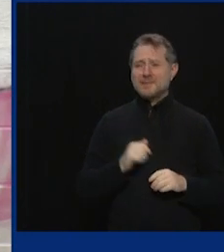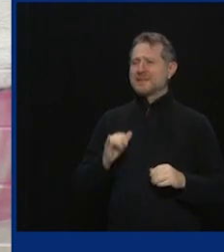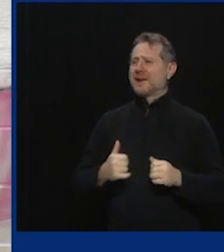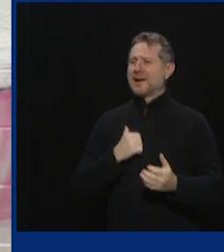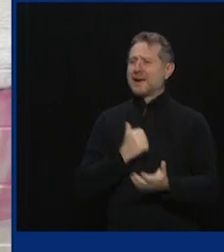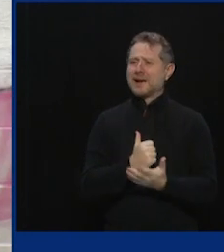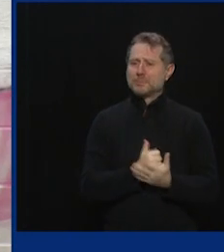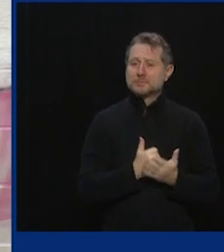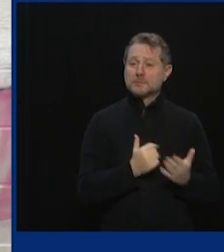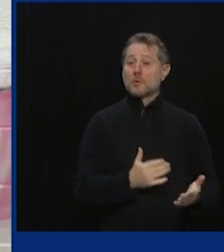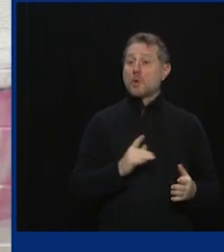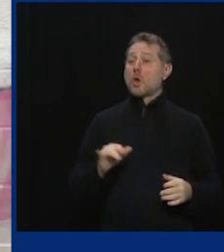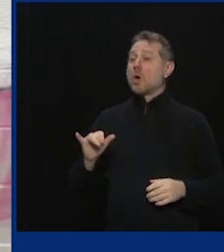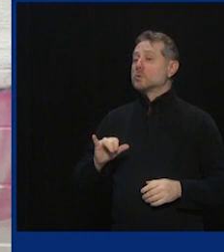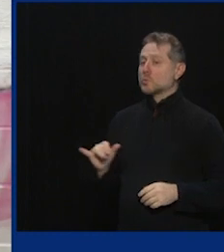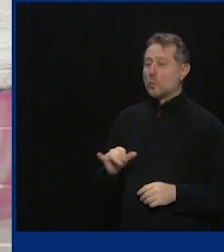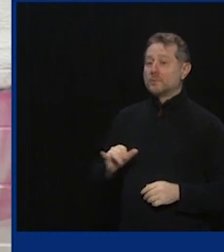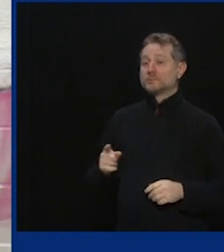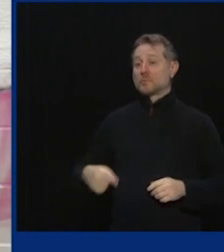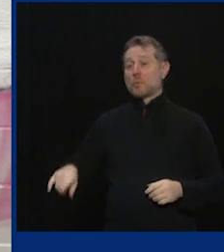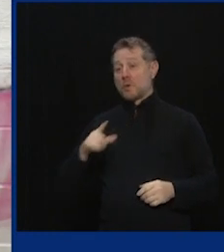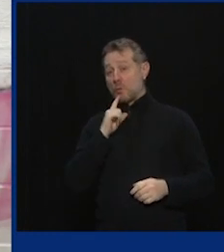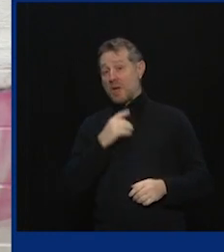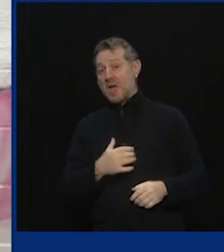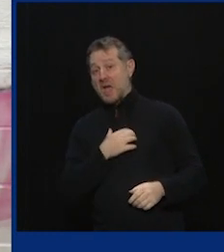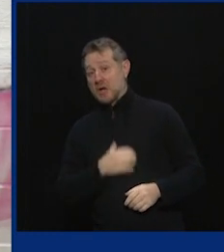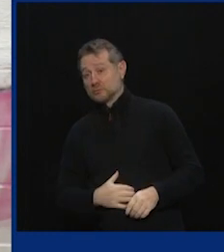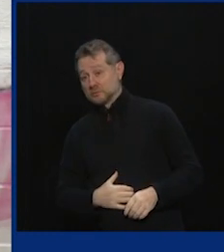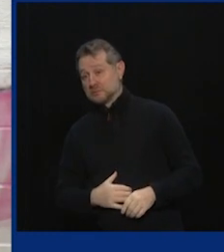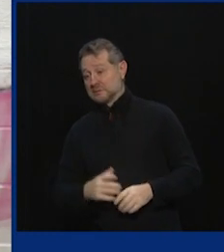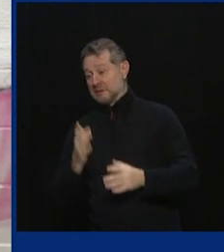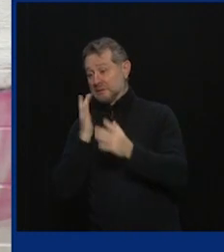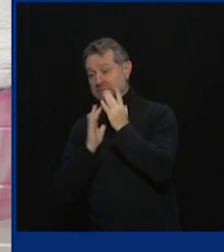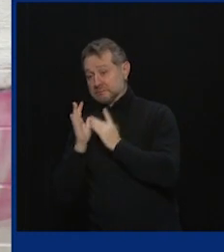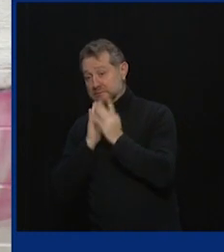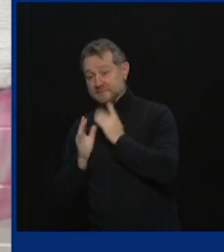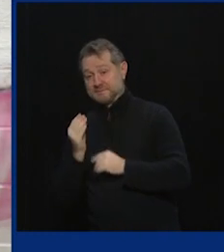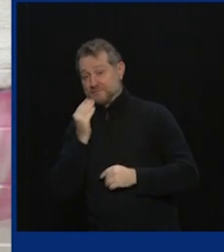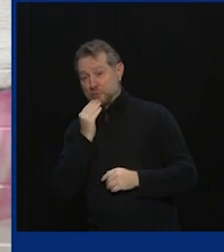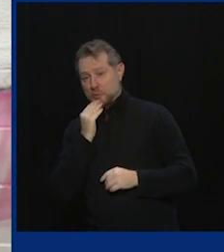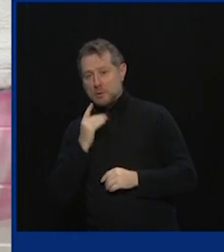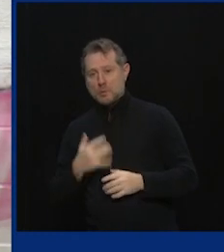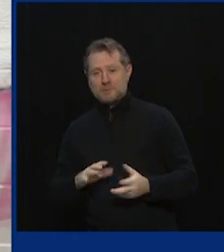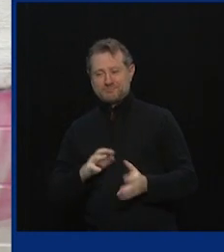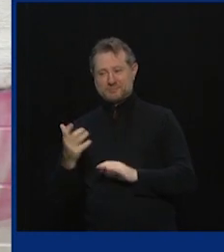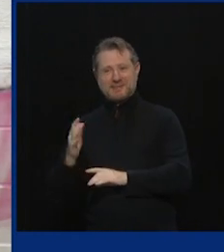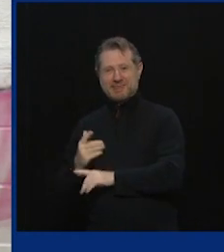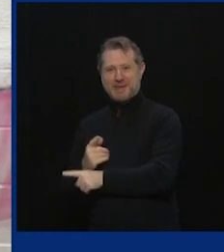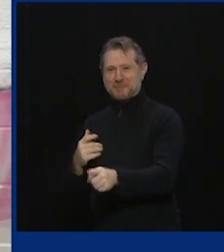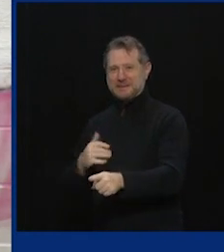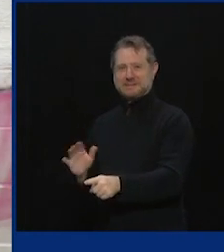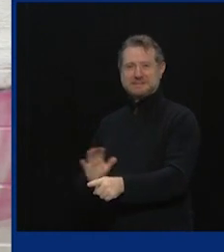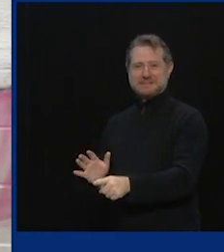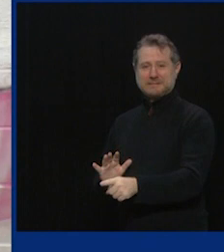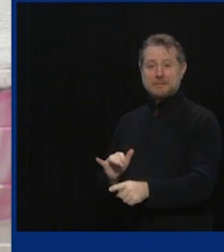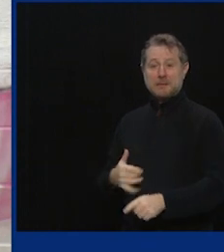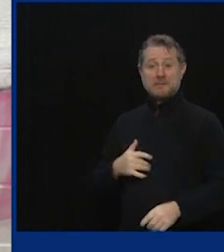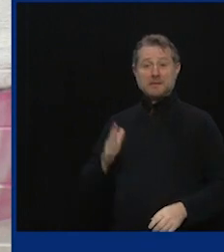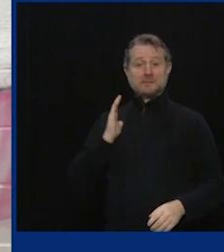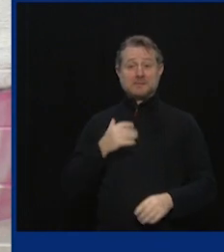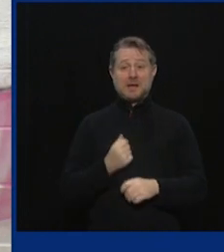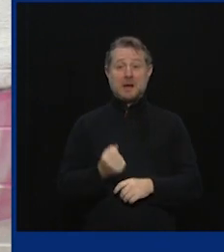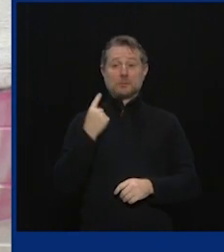New Yorkers that are hungry, they have been in crisis as well. And when our restaurants were shutting down, losing